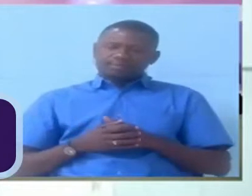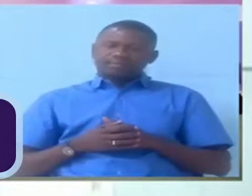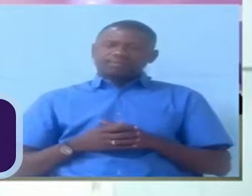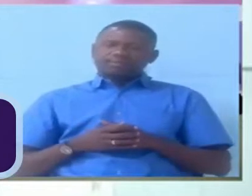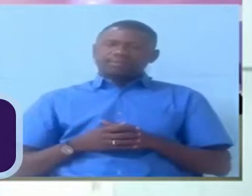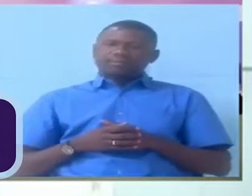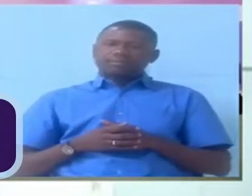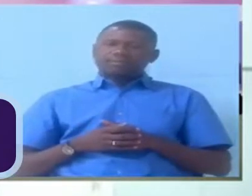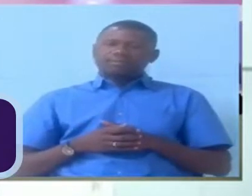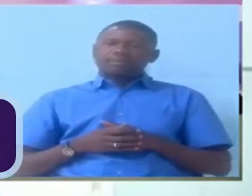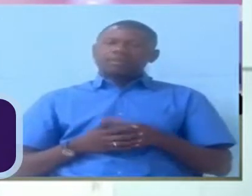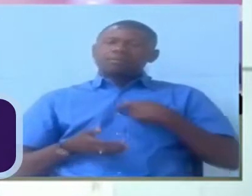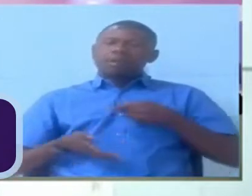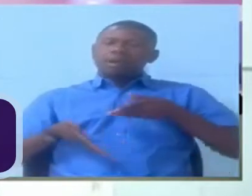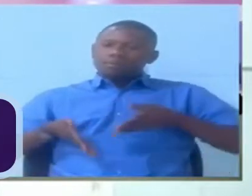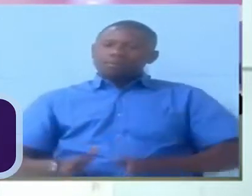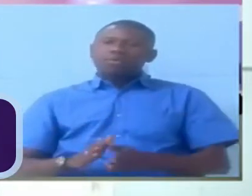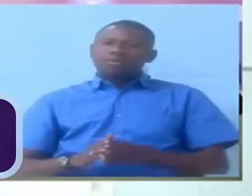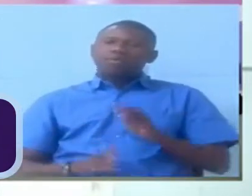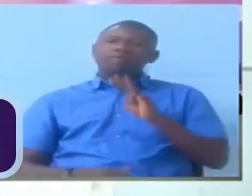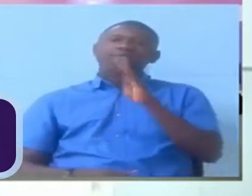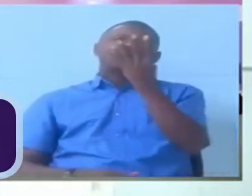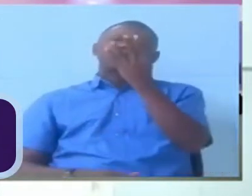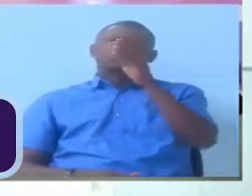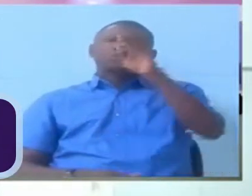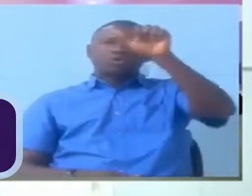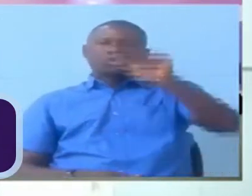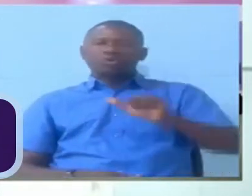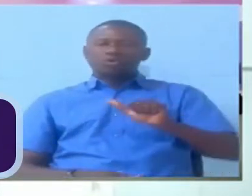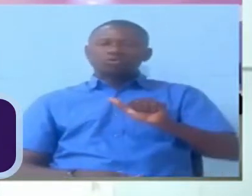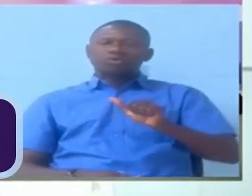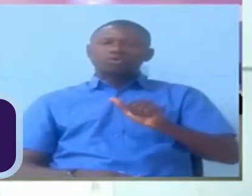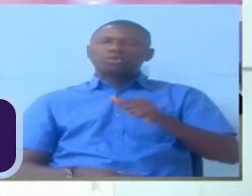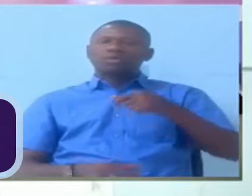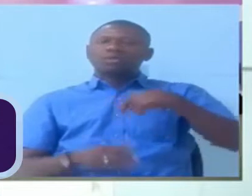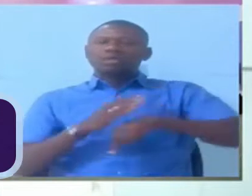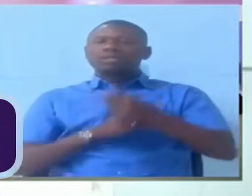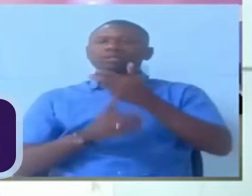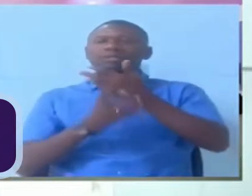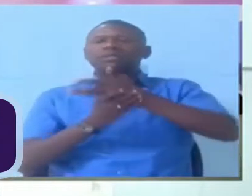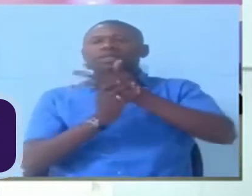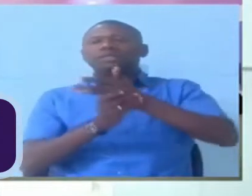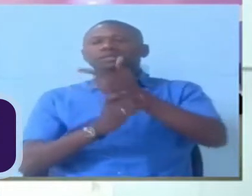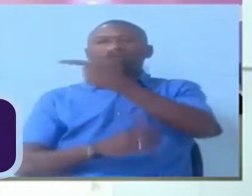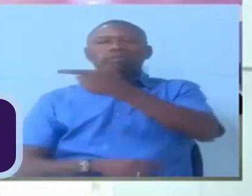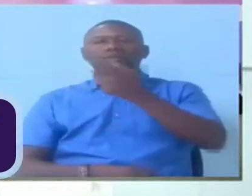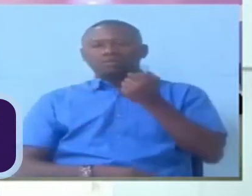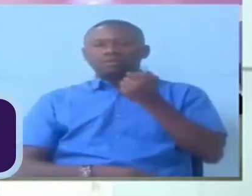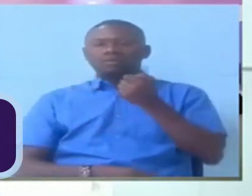And that you are also responsible for their unlawful detention.